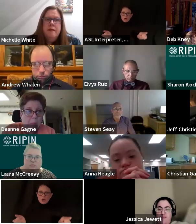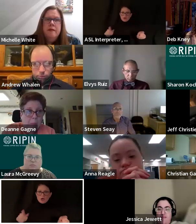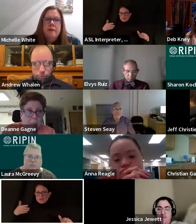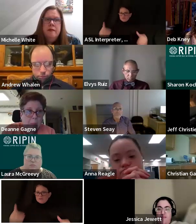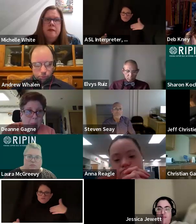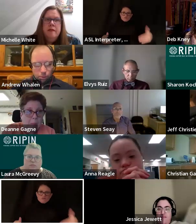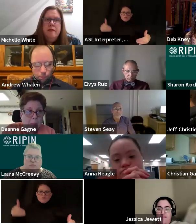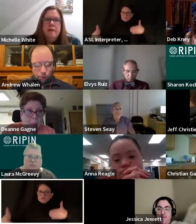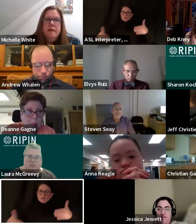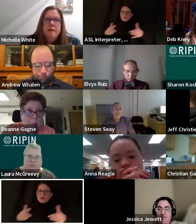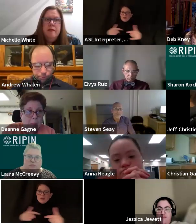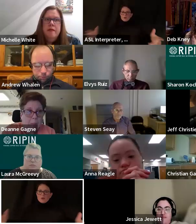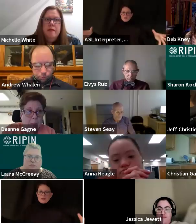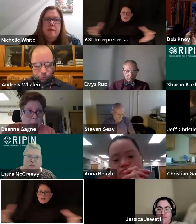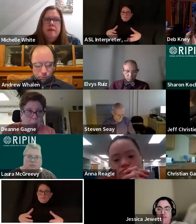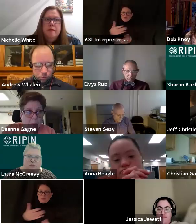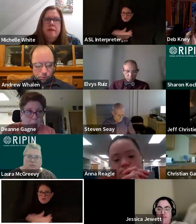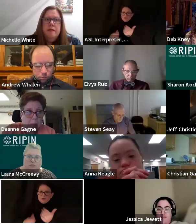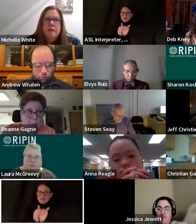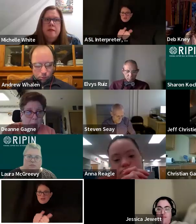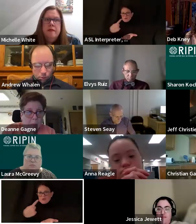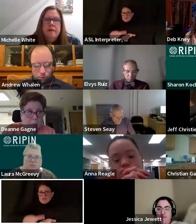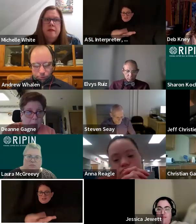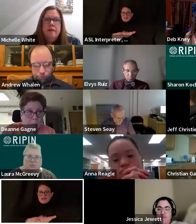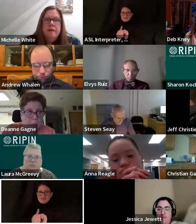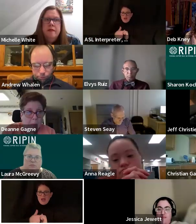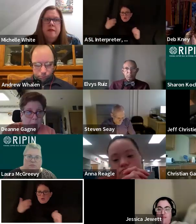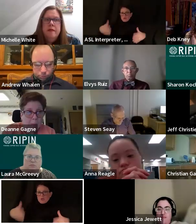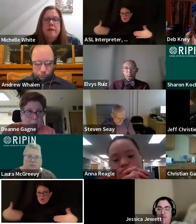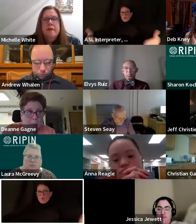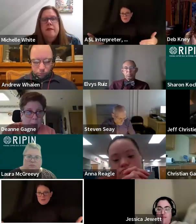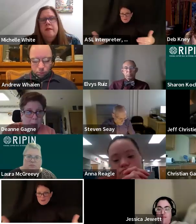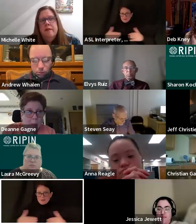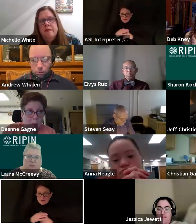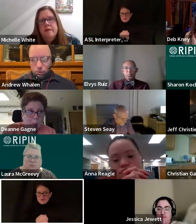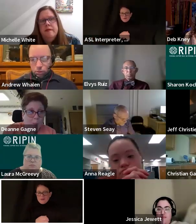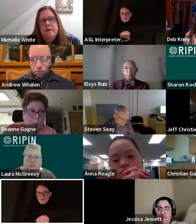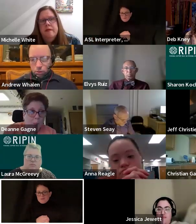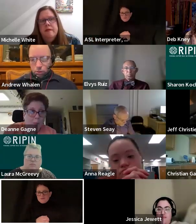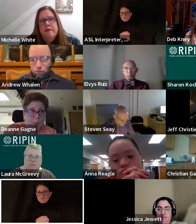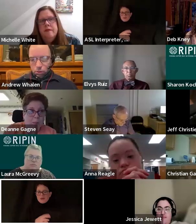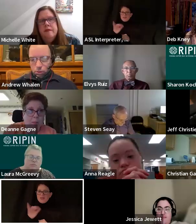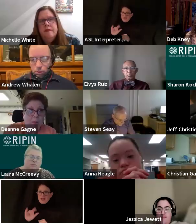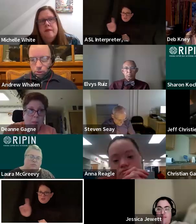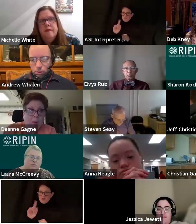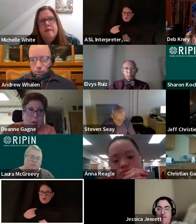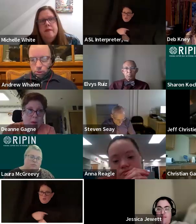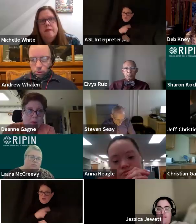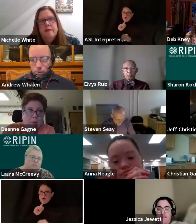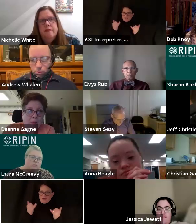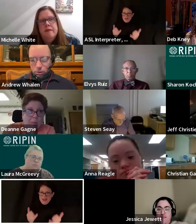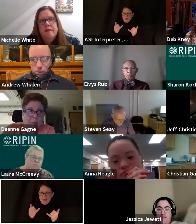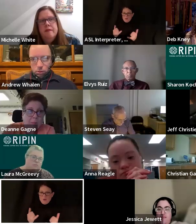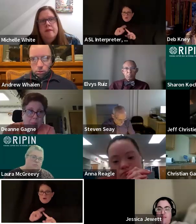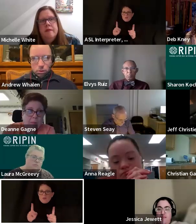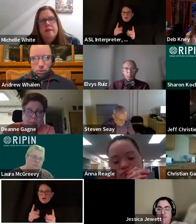going to come back together to discuss how it was going. That's kind of where we're at. So in the new